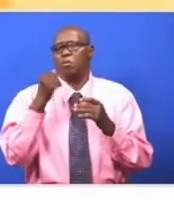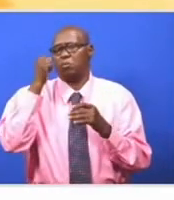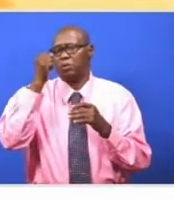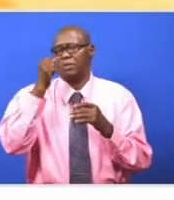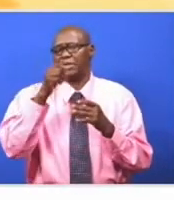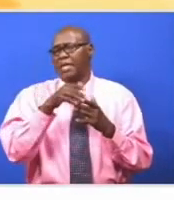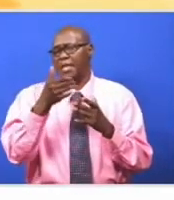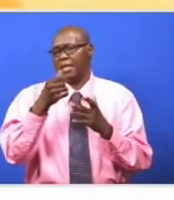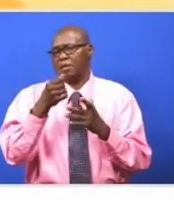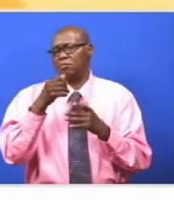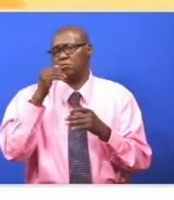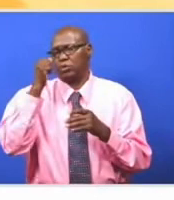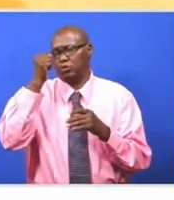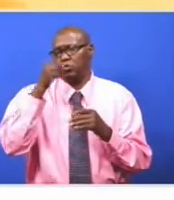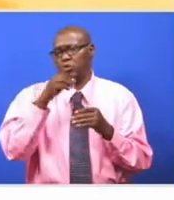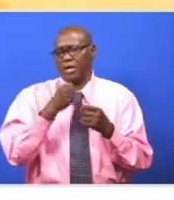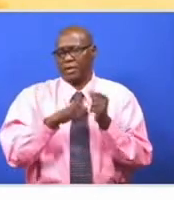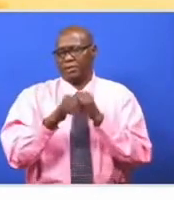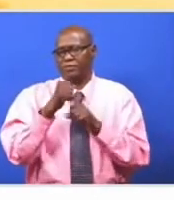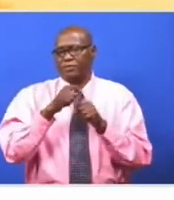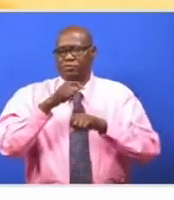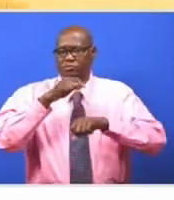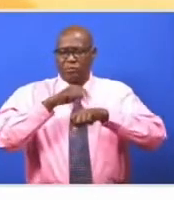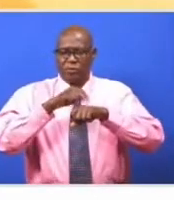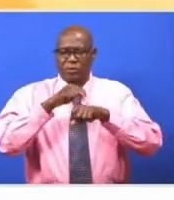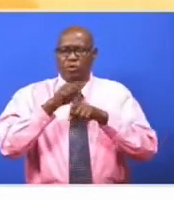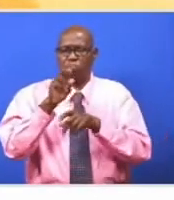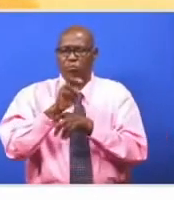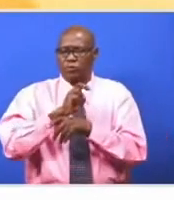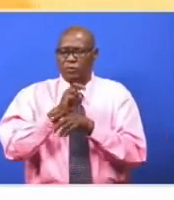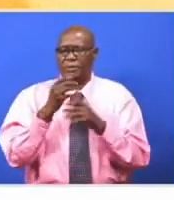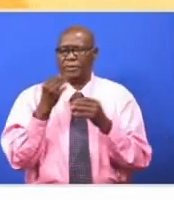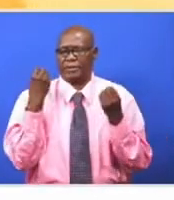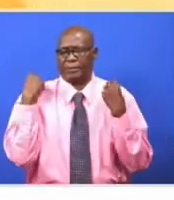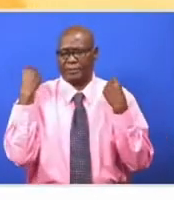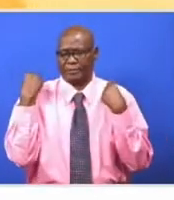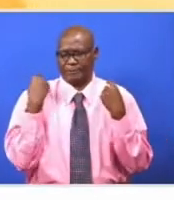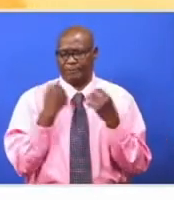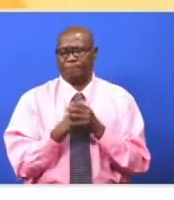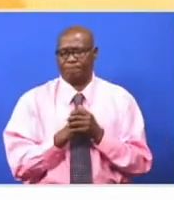political activity. During the monitoring exercise,